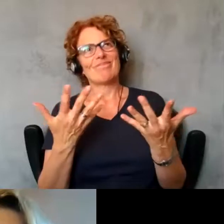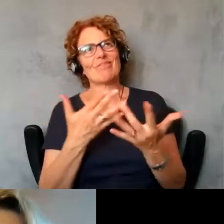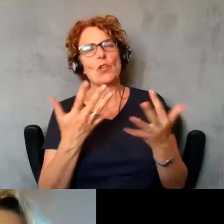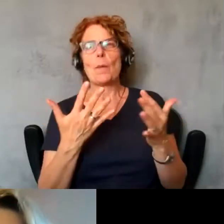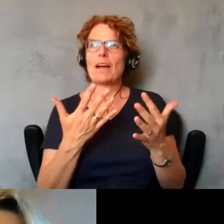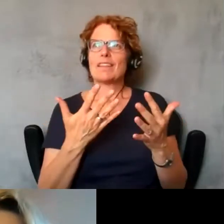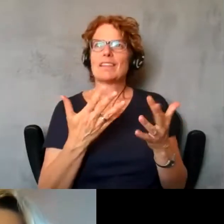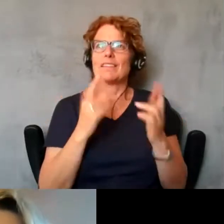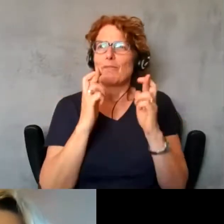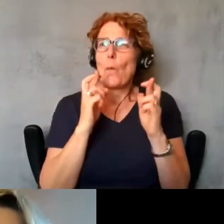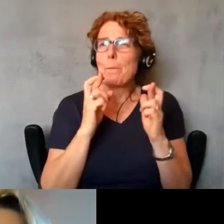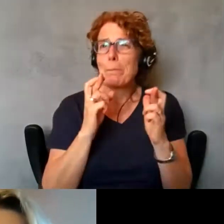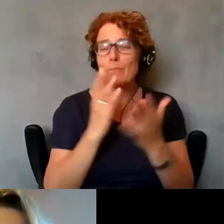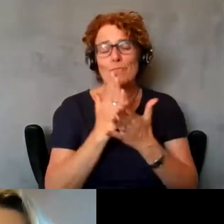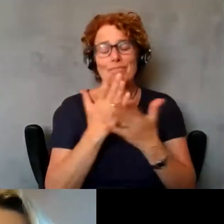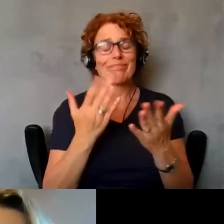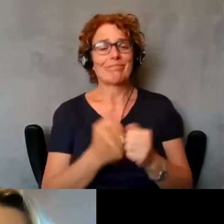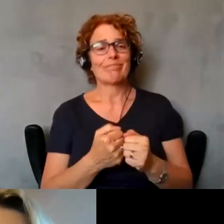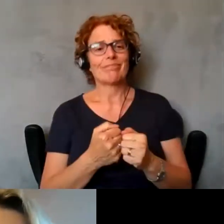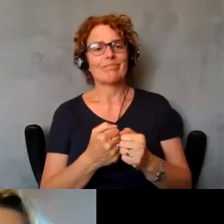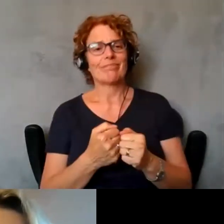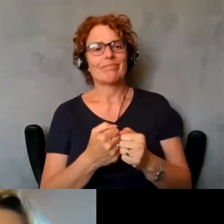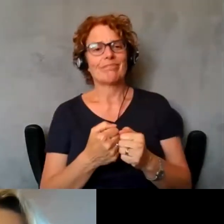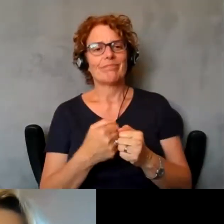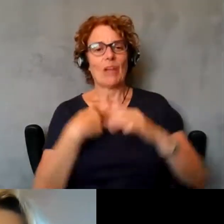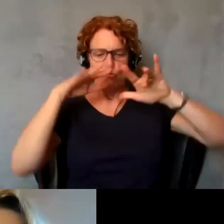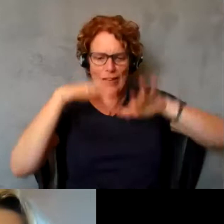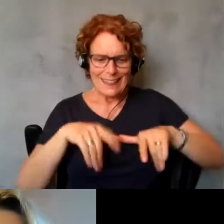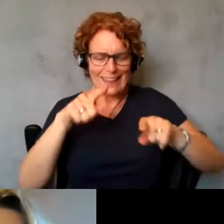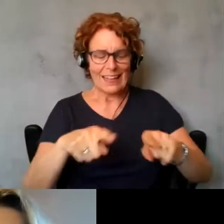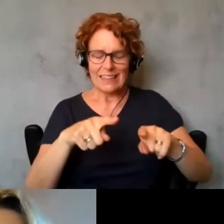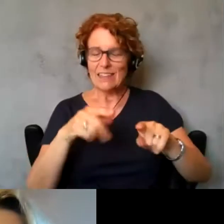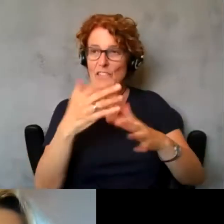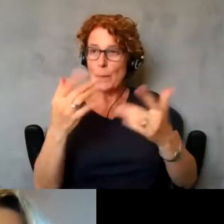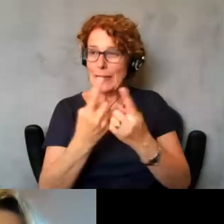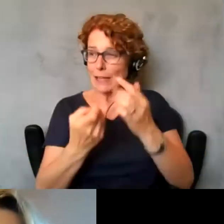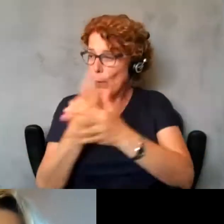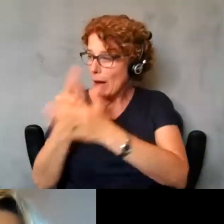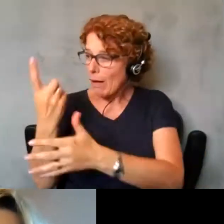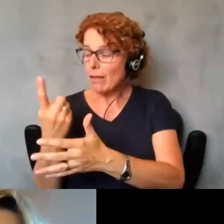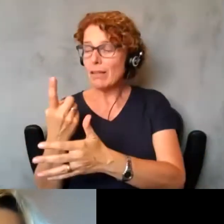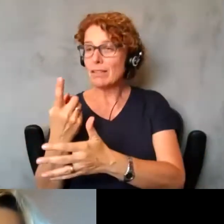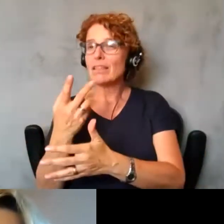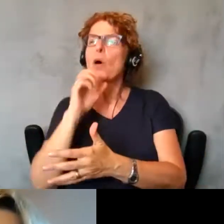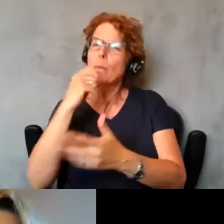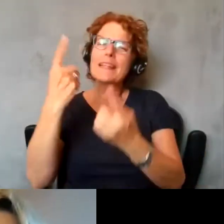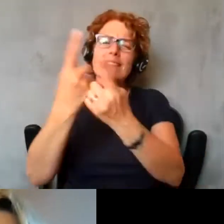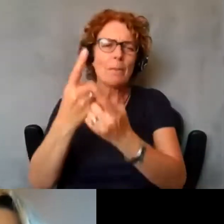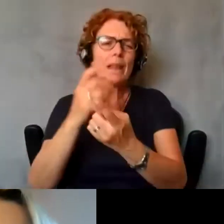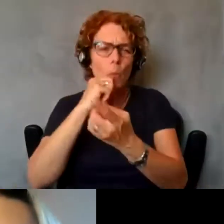and hope, because, you know, like even when I was writing this, there's just so much going on. There will be something that's going to help in the